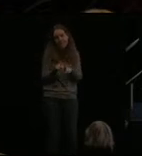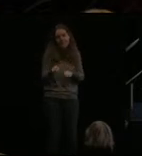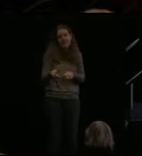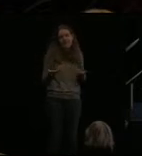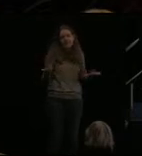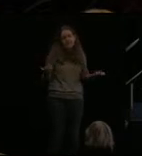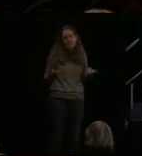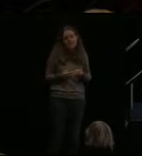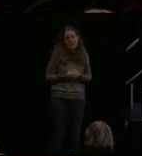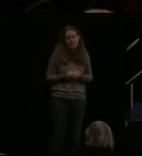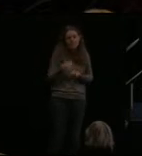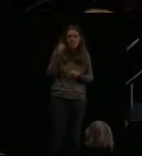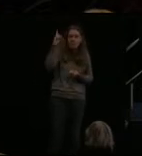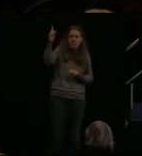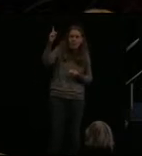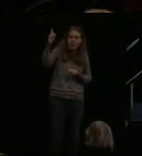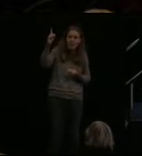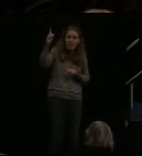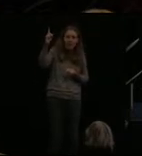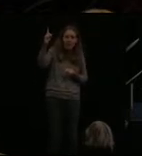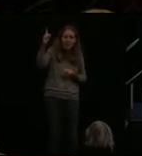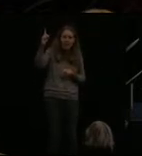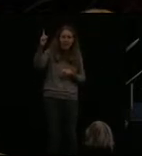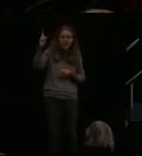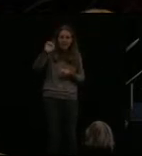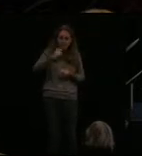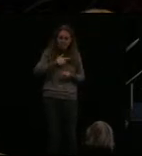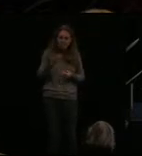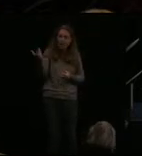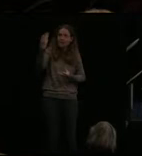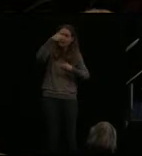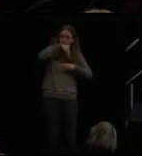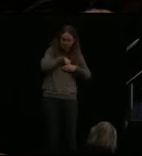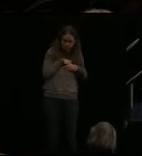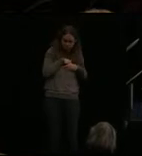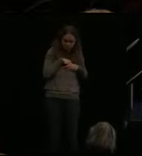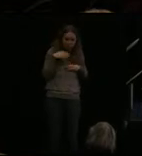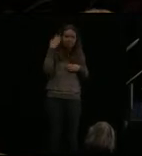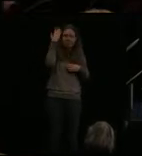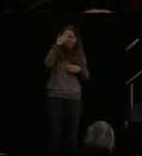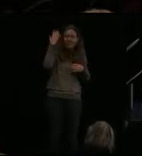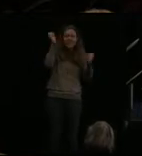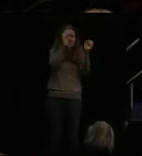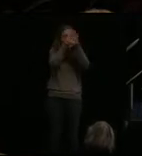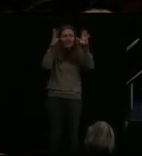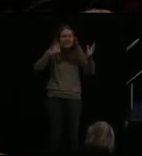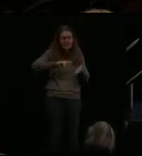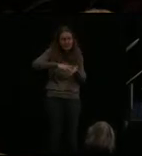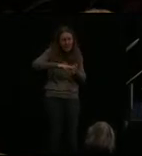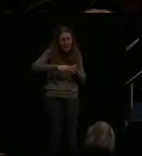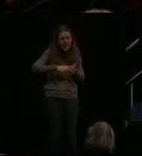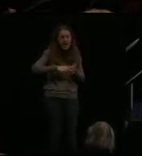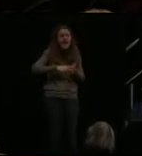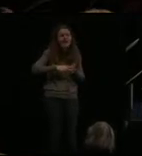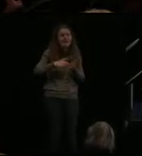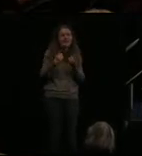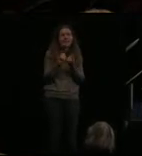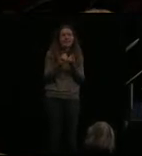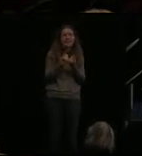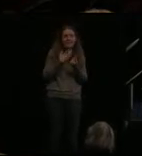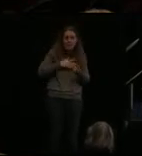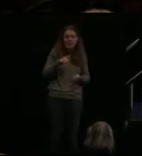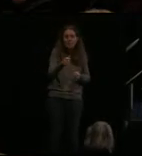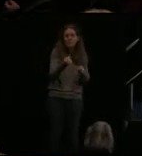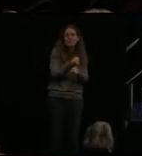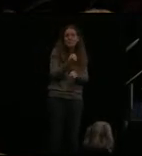And God has put in your heart dreams, visions, plans, things that he wants